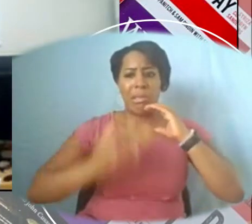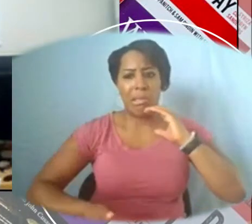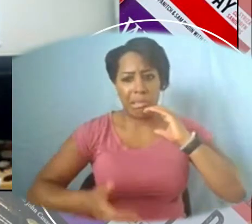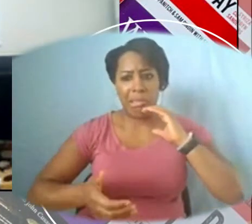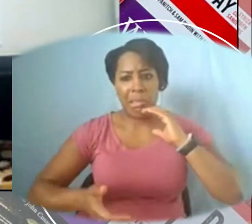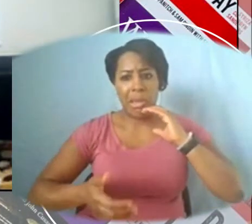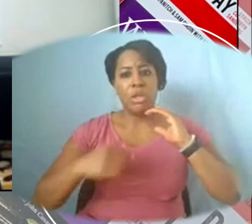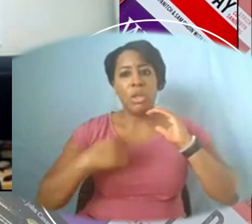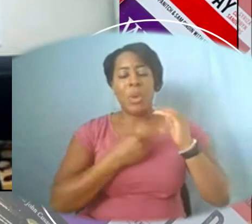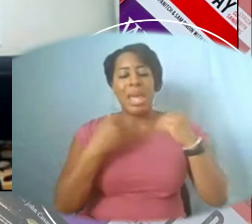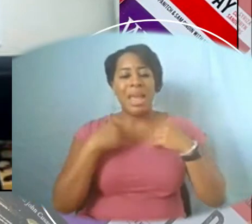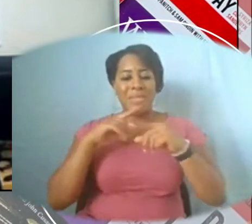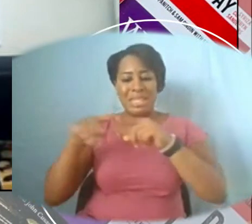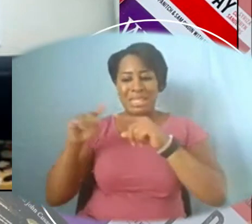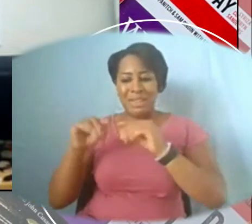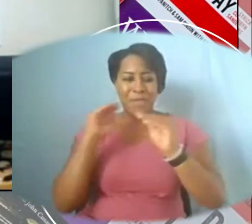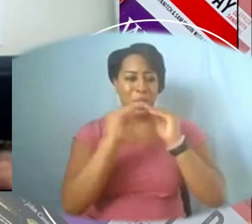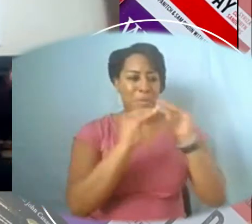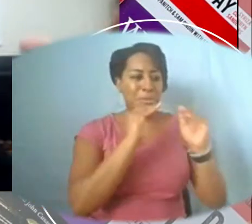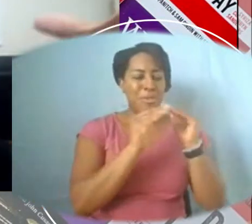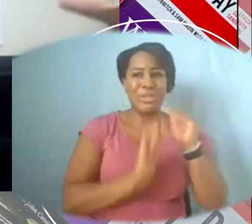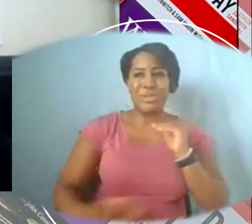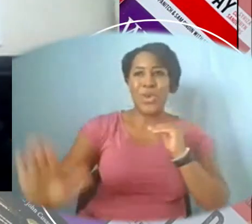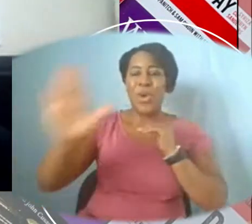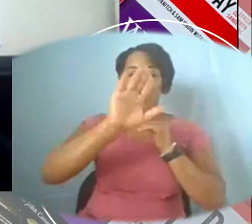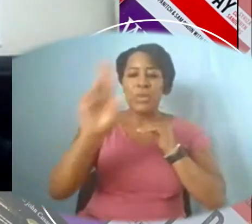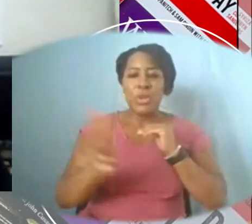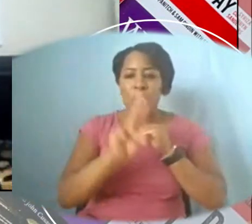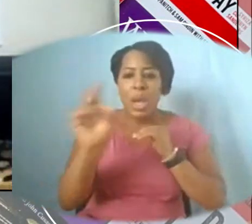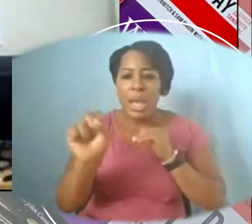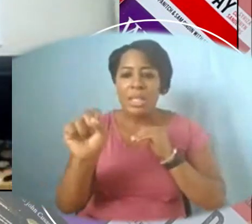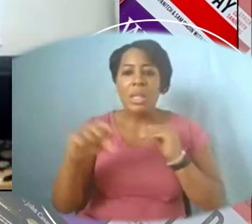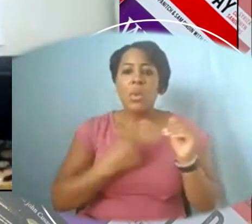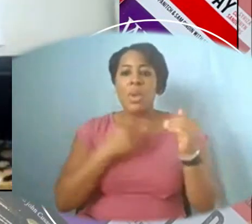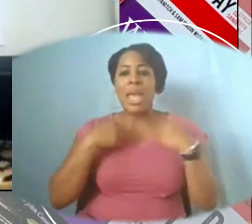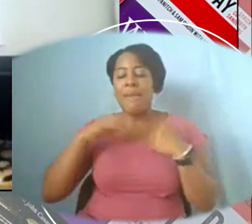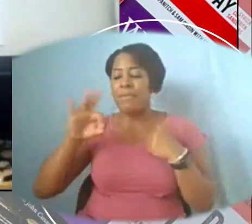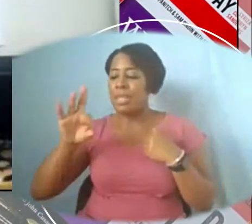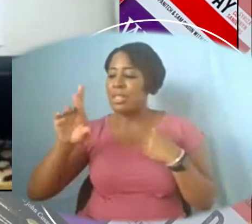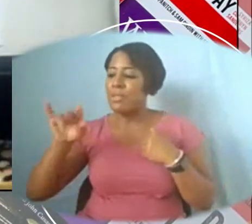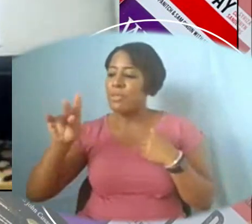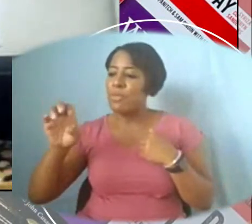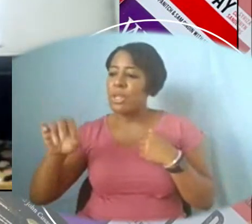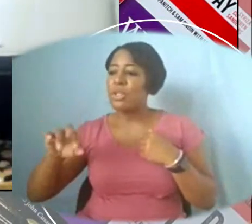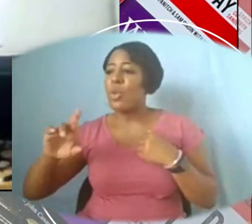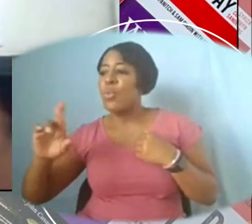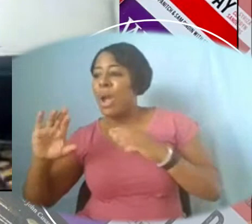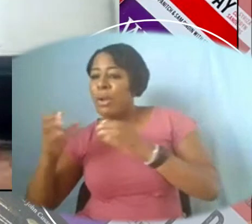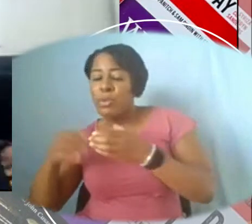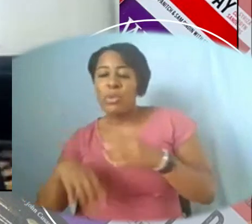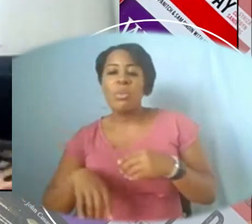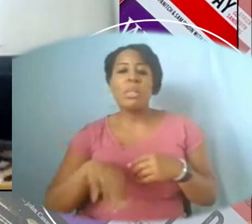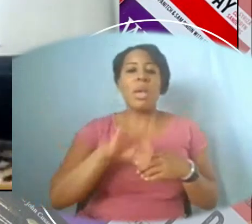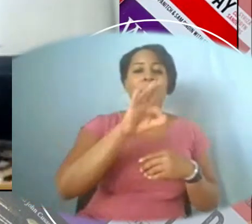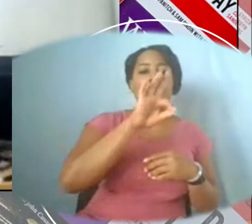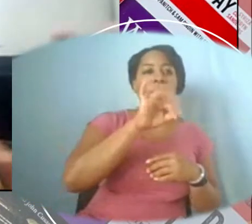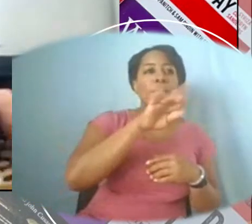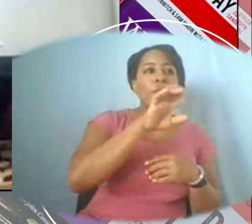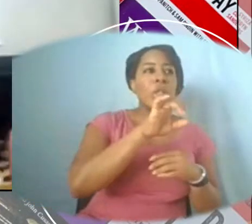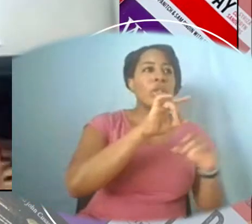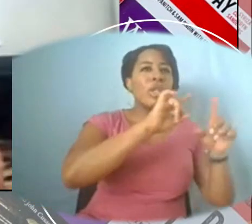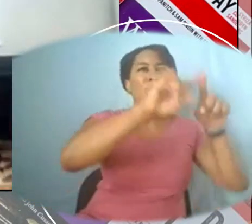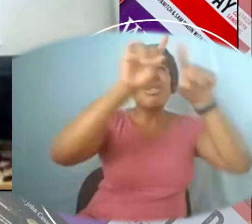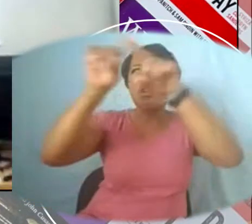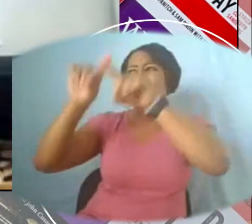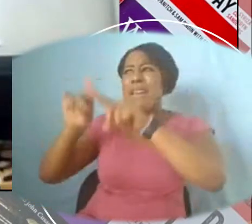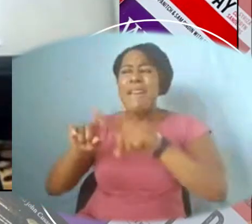these communities within the United States. We have these fringe right groups and these fringe left groups and these fringe up and down and over here, but